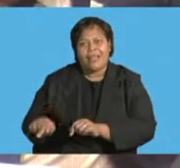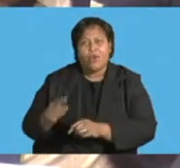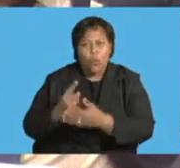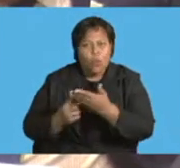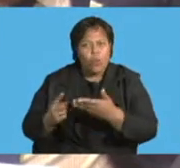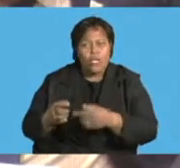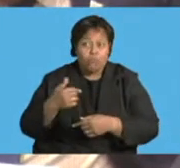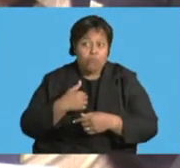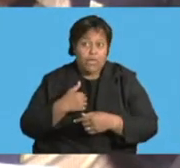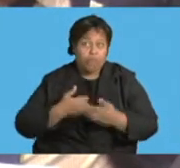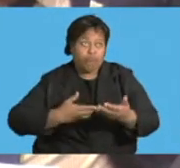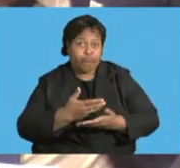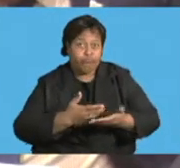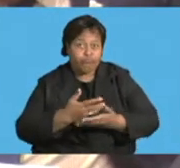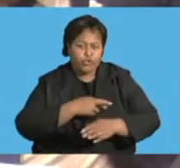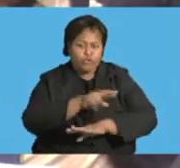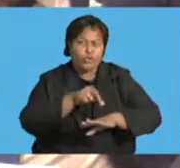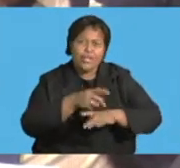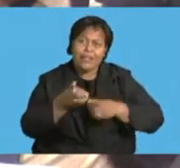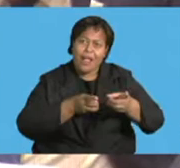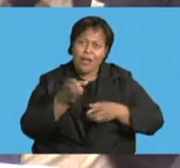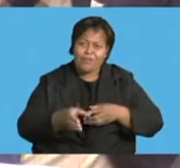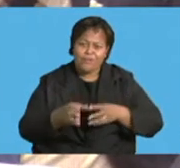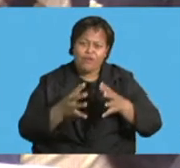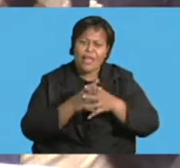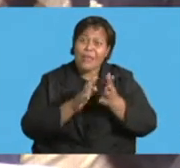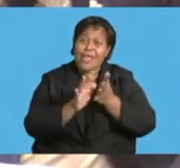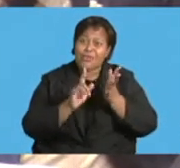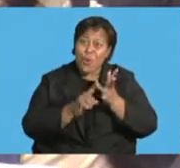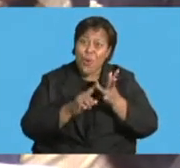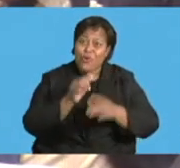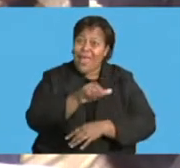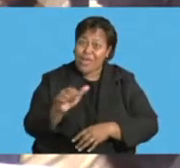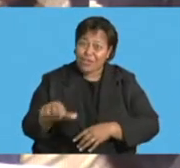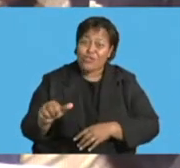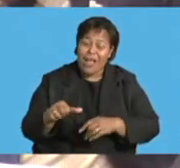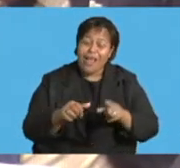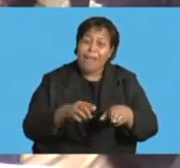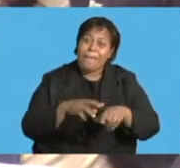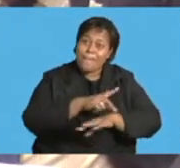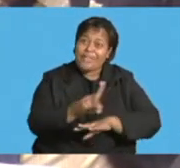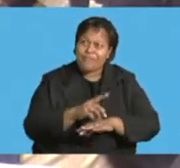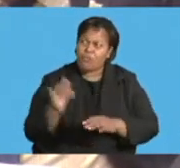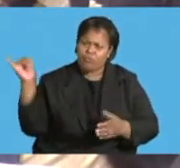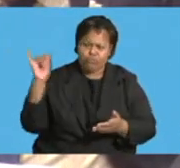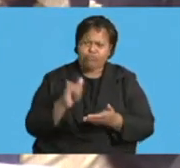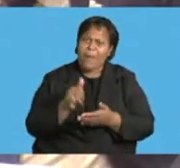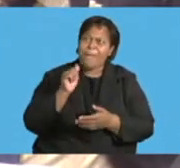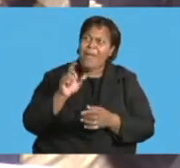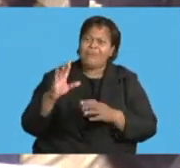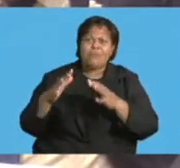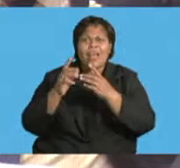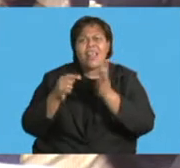regional director of the WHO Asia Pacific. He came back from the meeting in Tahiti where they discussed